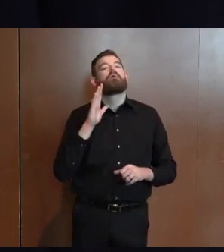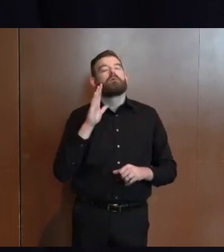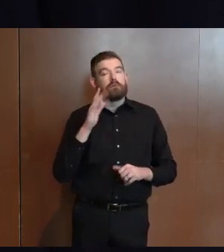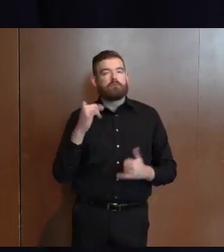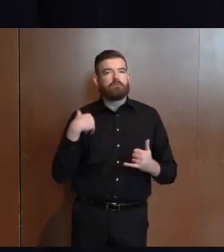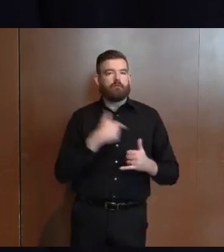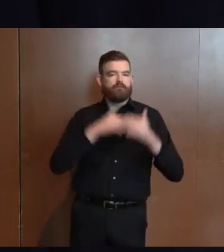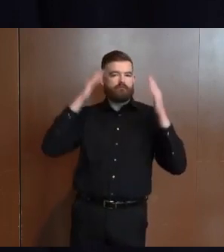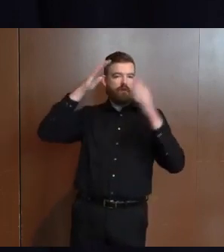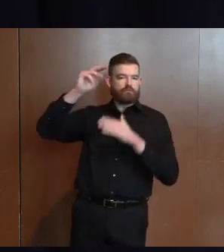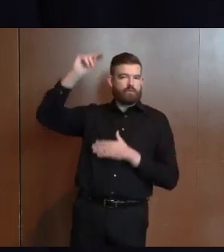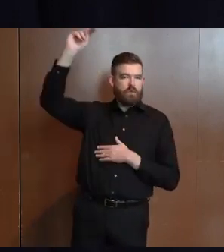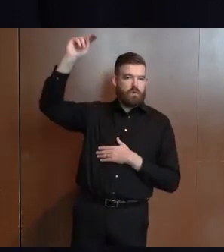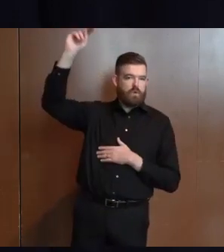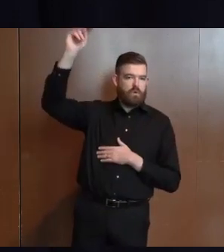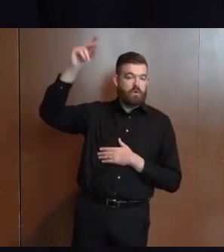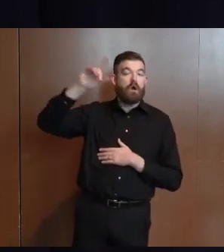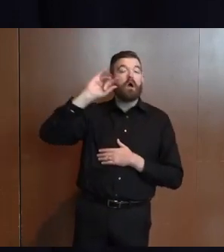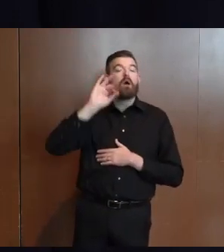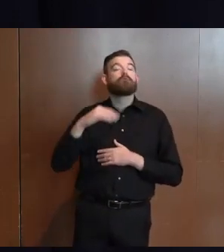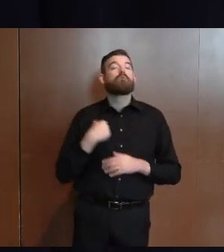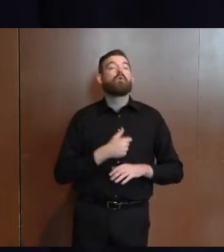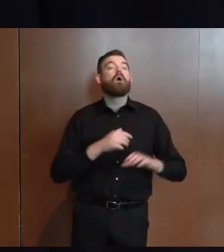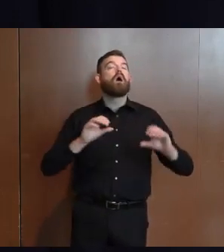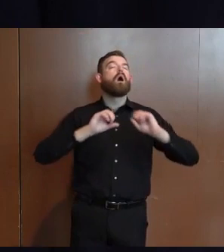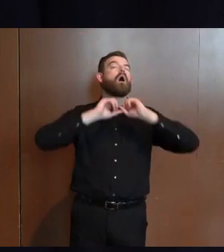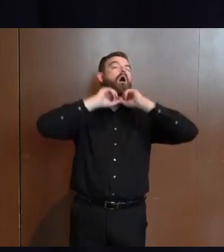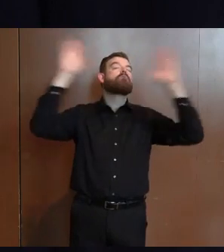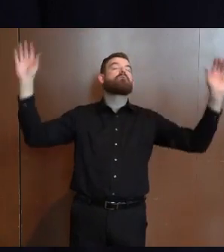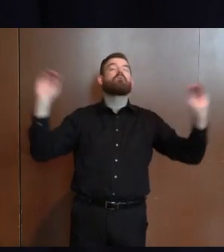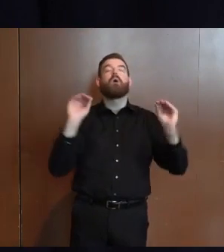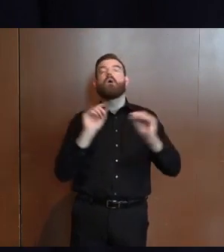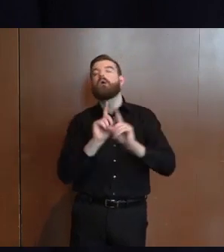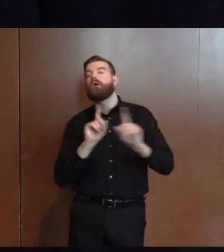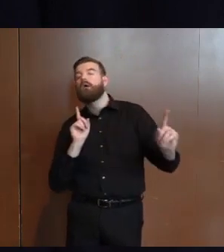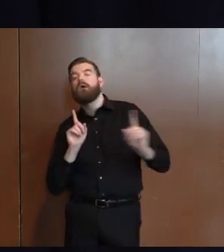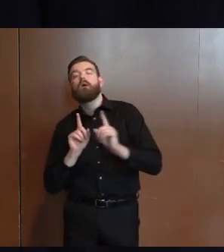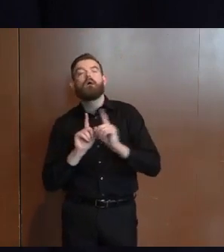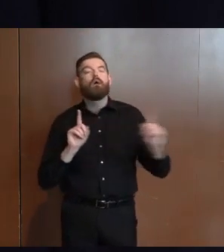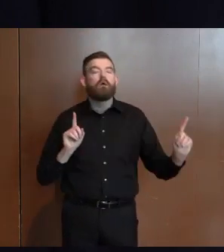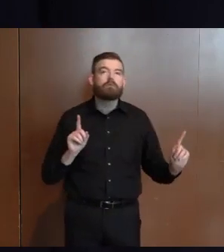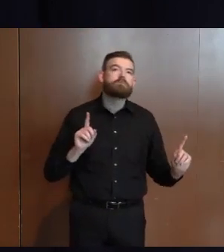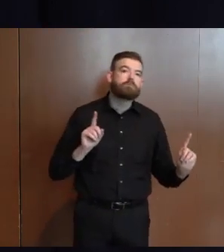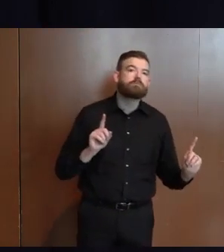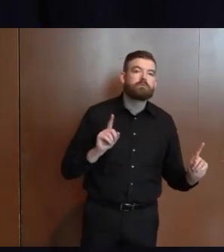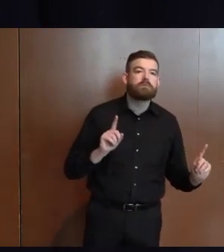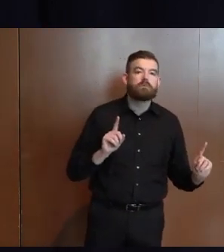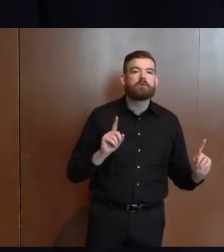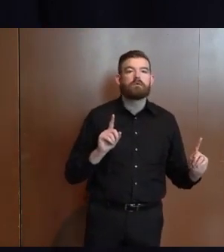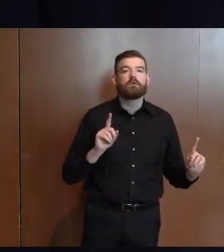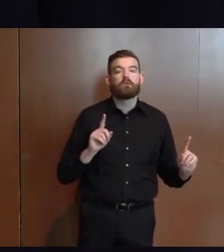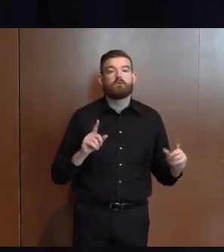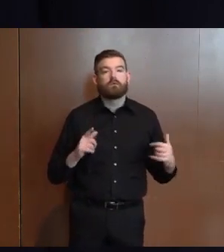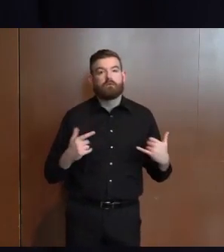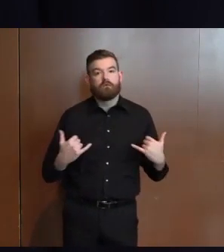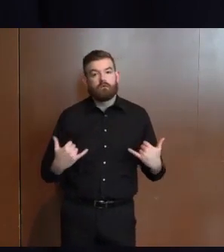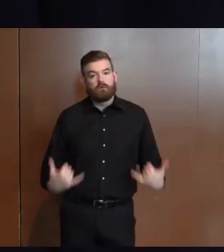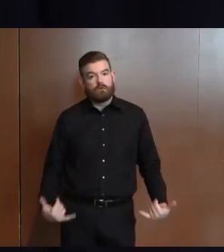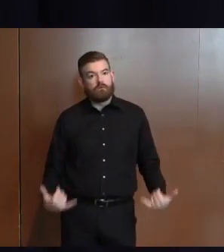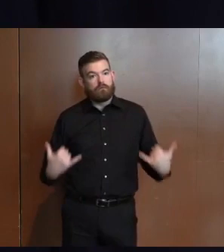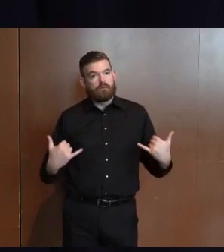did absolutely nothing, we would be feeling it exactly today. But we do feel that